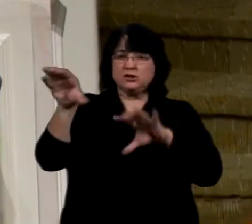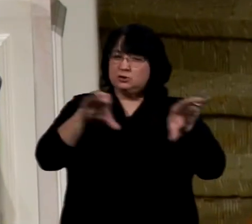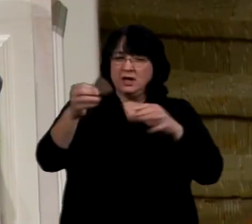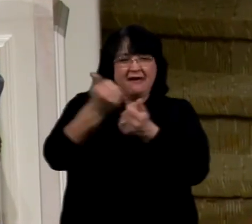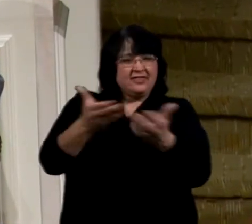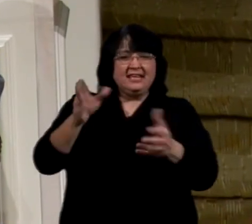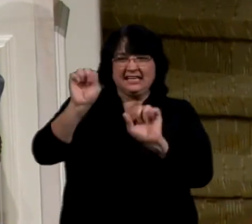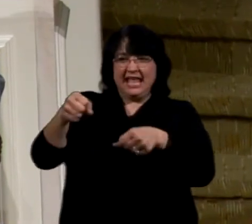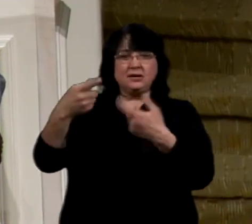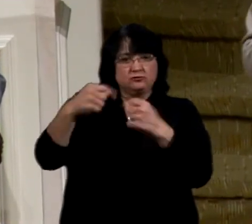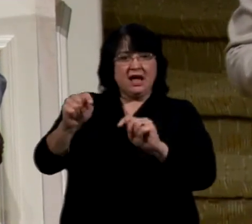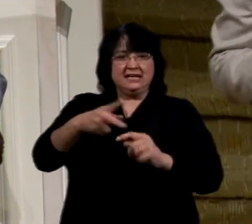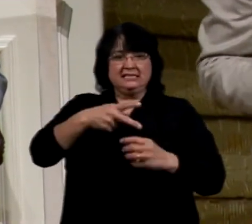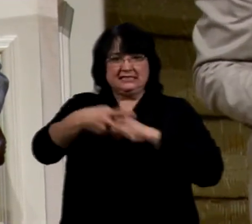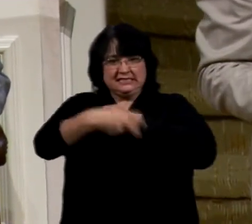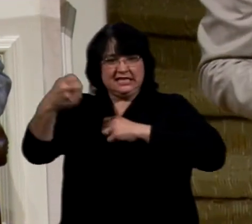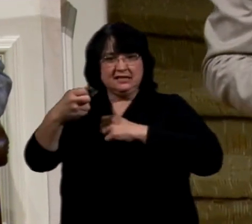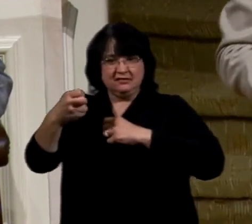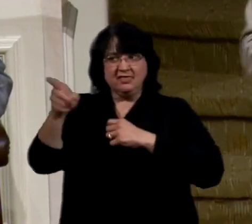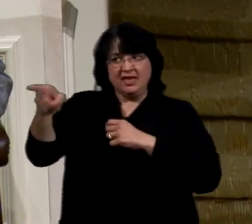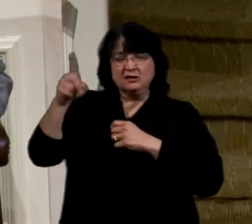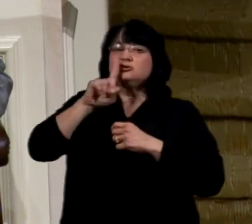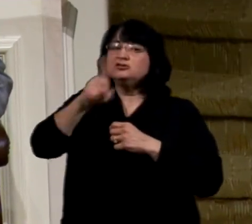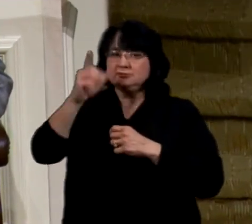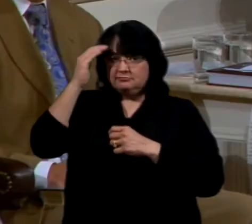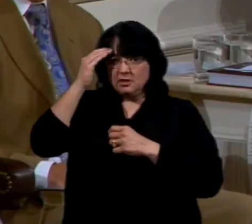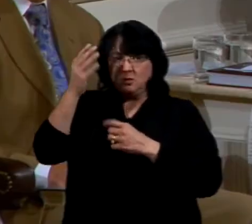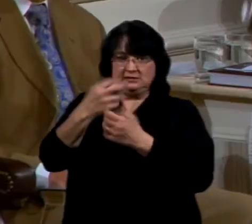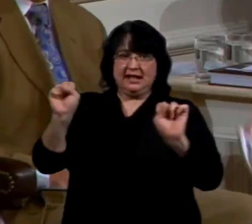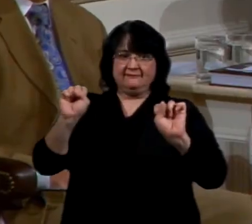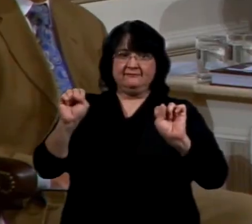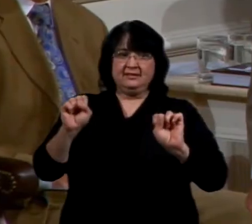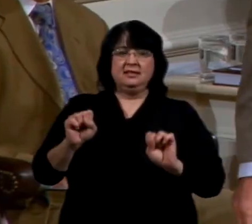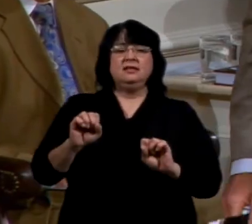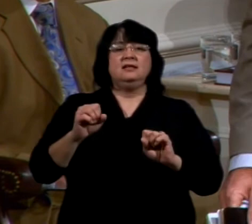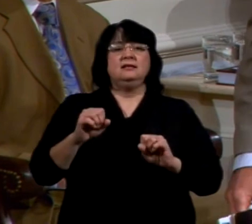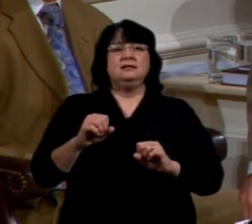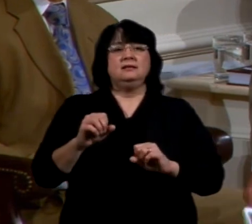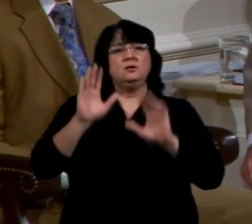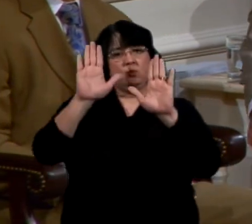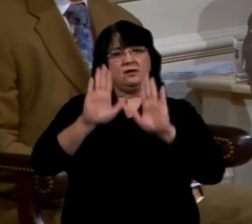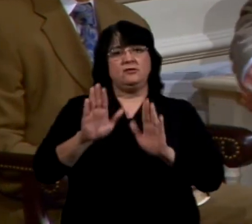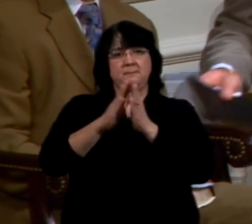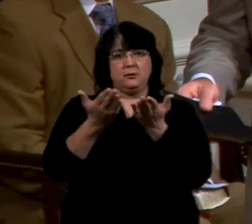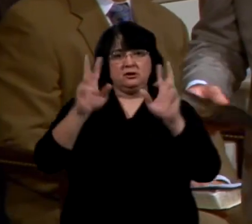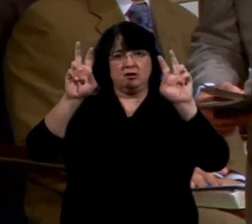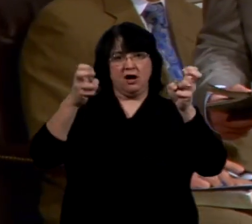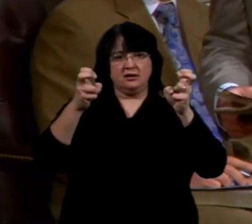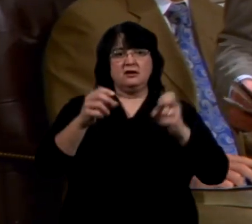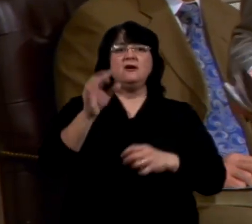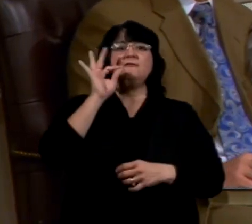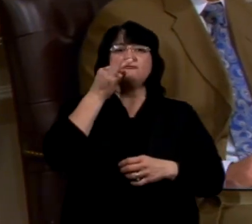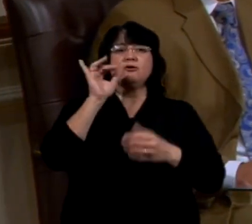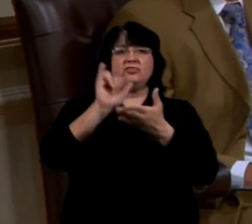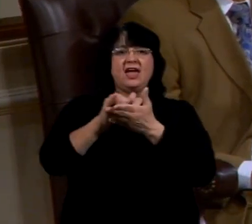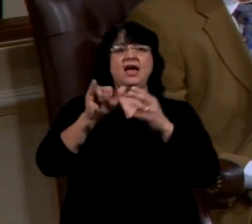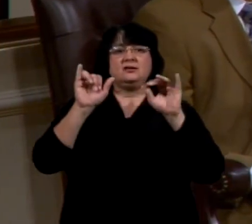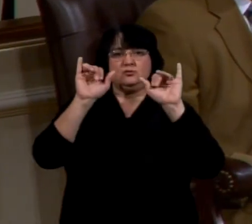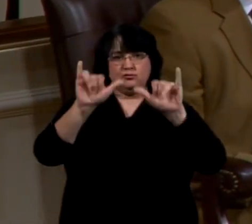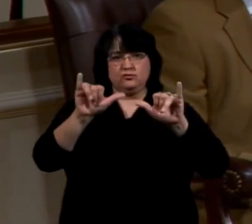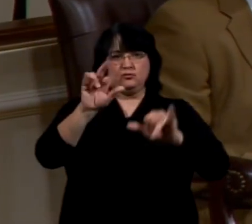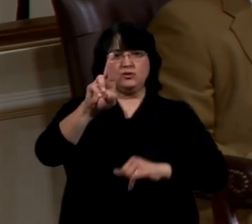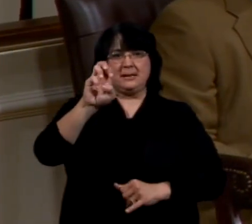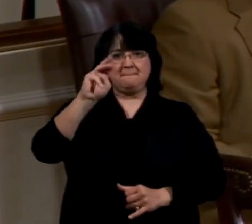steal that away from them. Our ministry produces, it's a tremendous book that Brother David Woodrow called Fruit That Remains, and it's simply